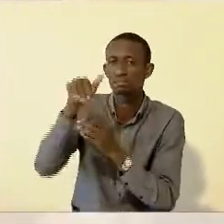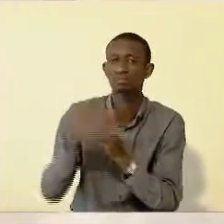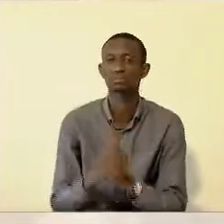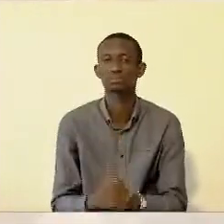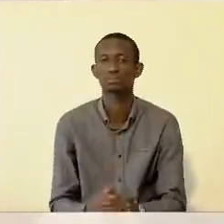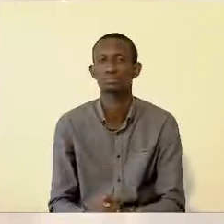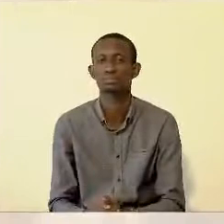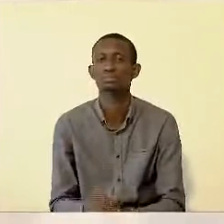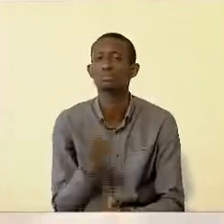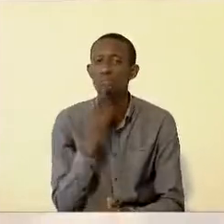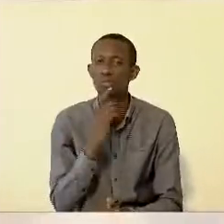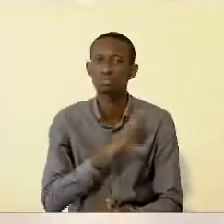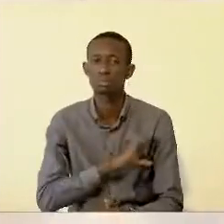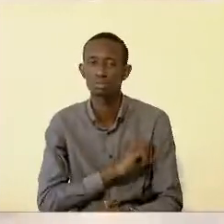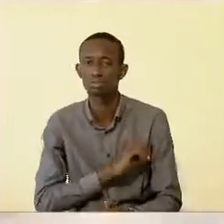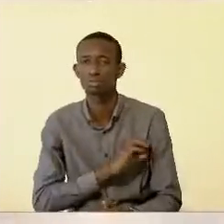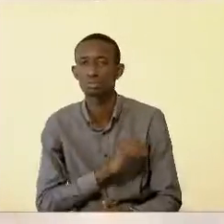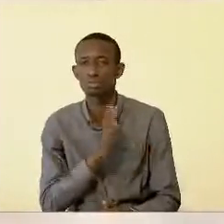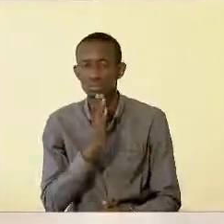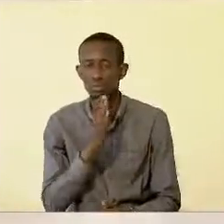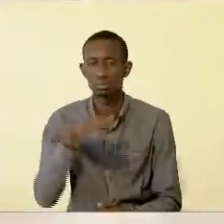wait until it catches fire.